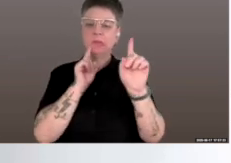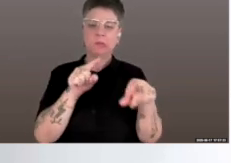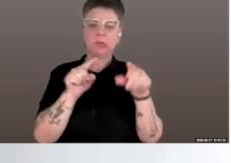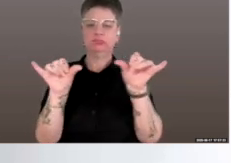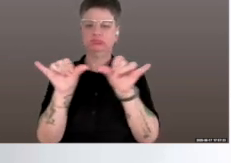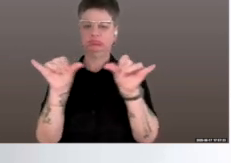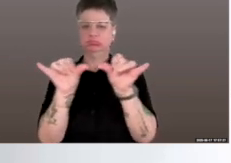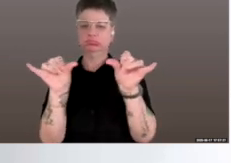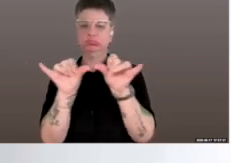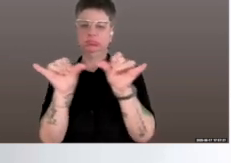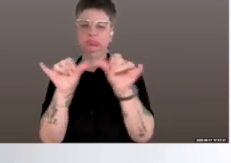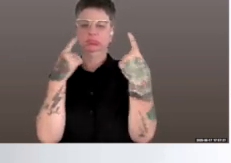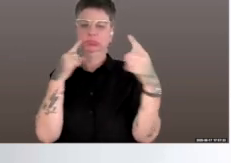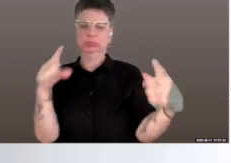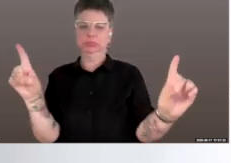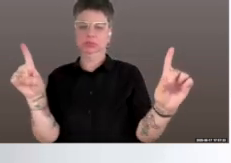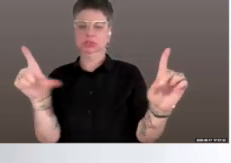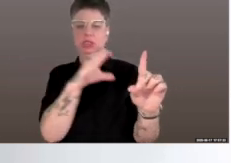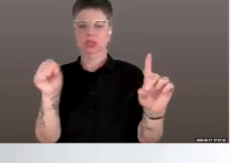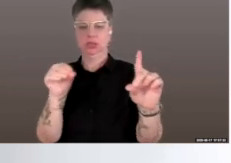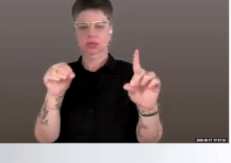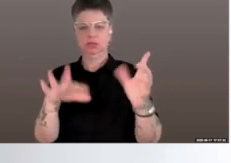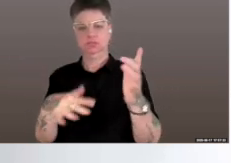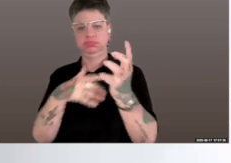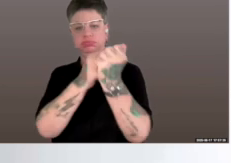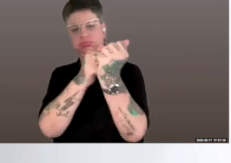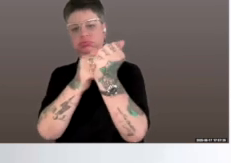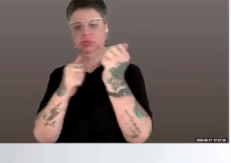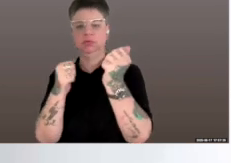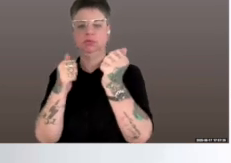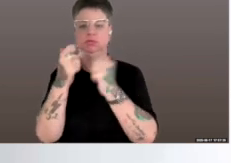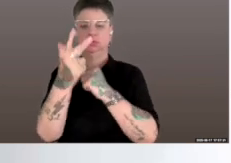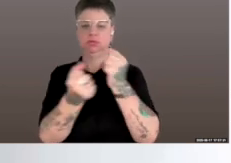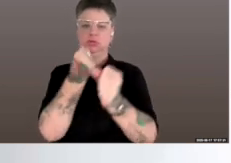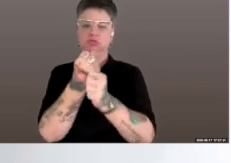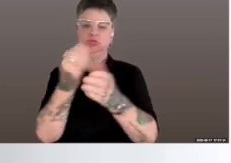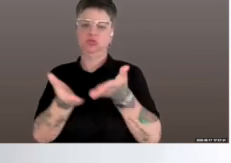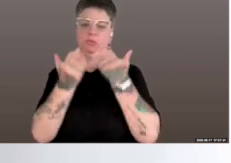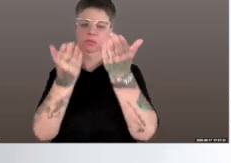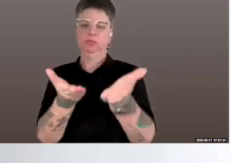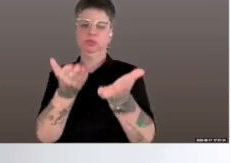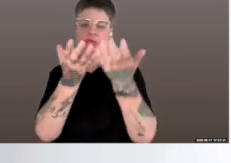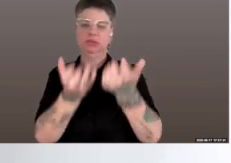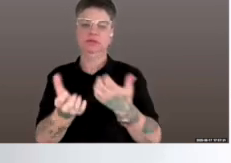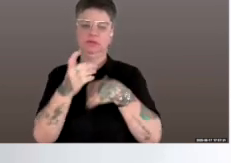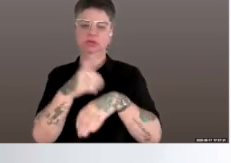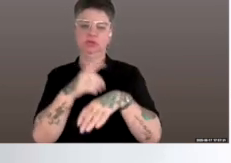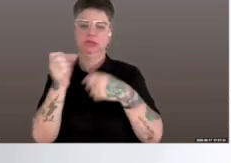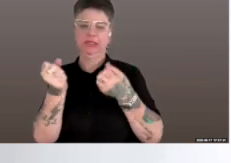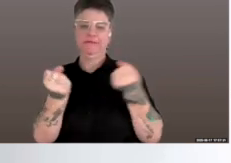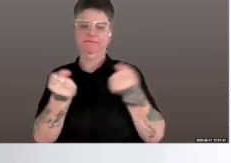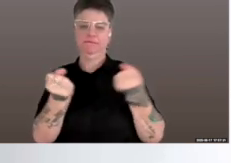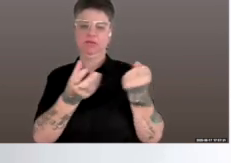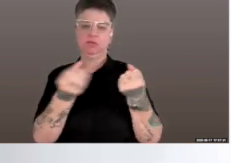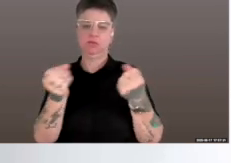goals. All of these projects work together. Shift demonstration and pilot projects advance technology and prepare